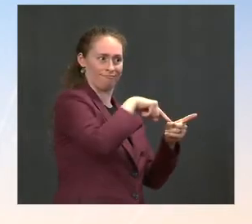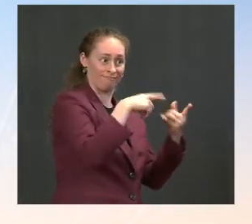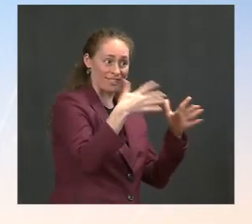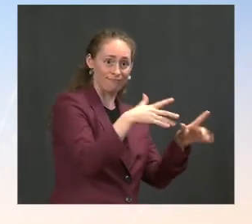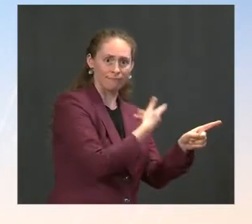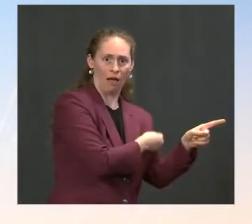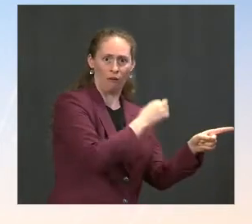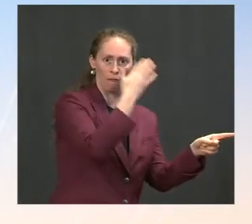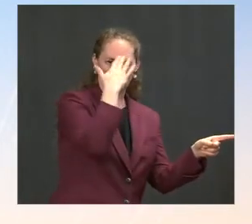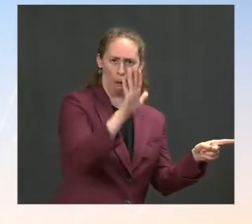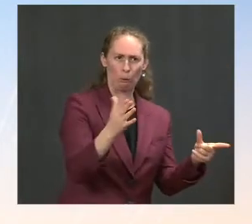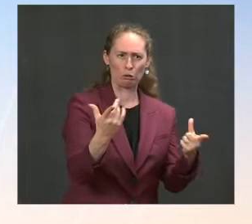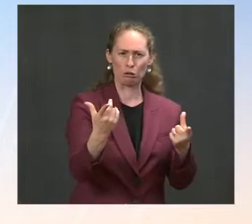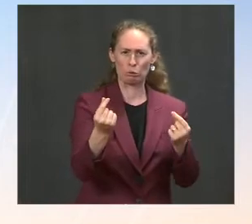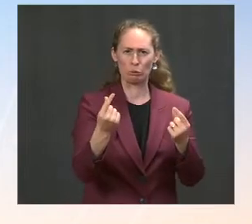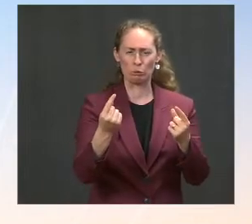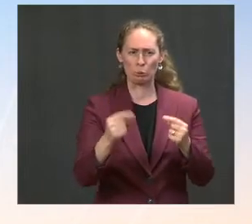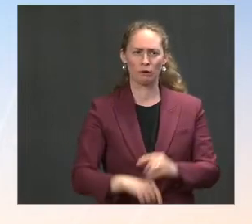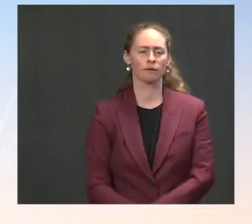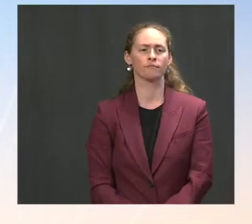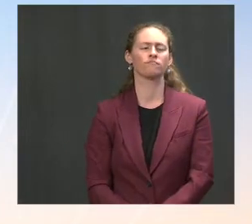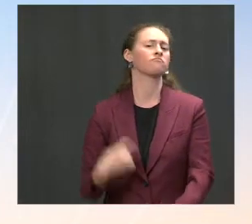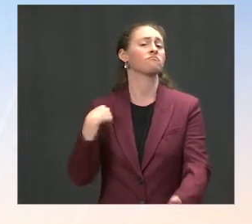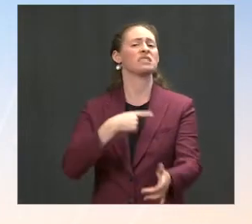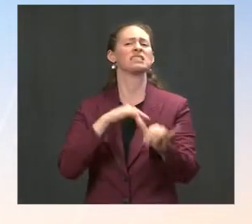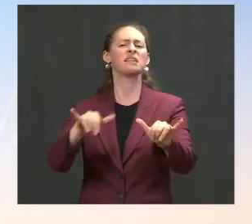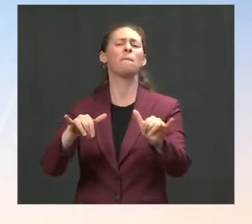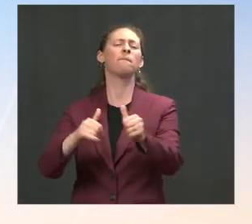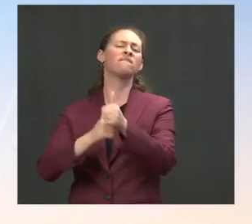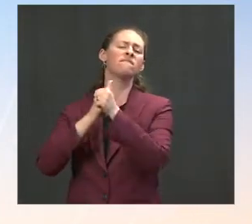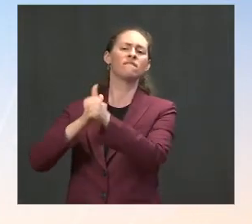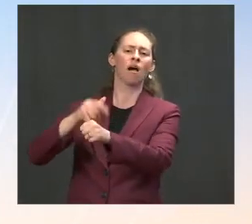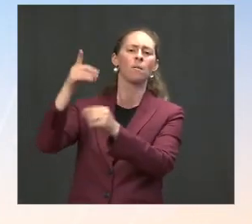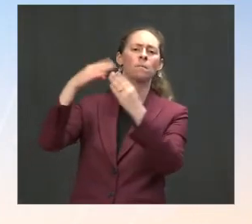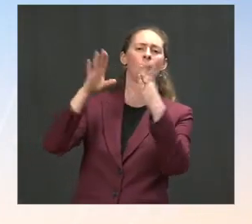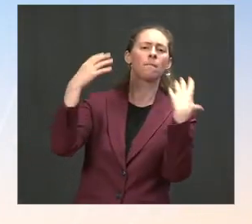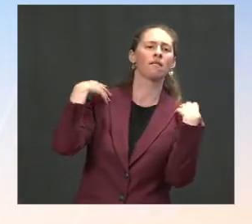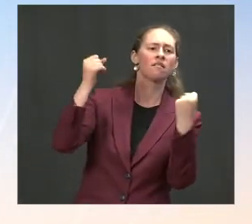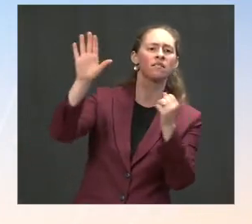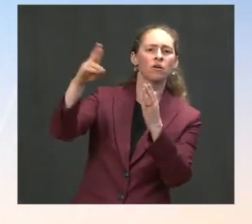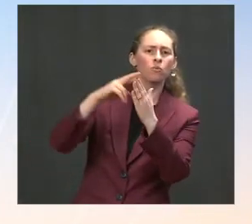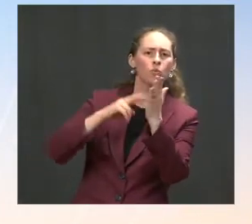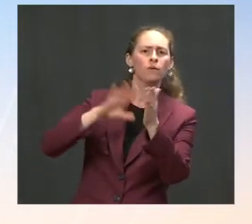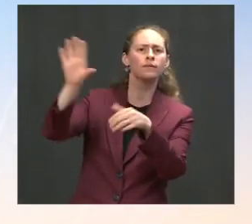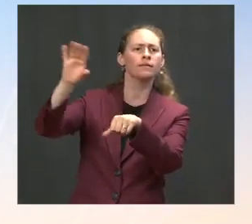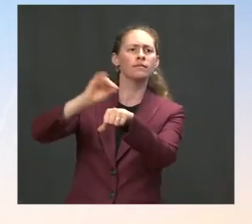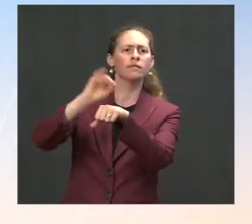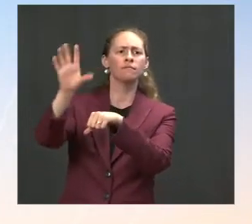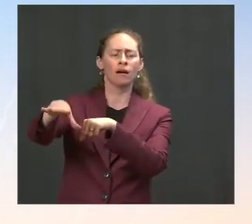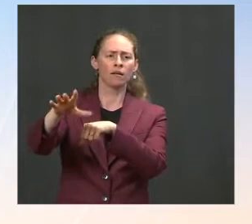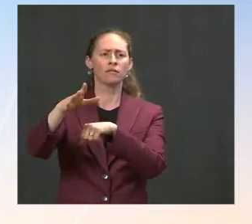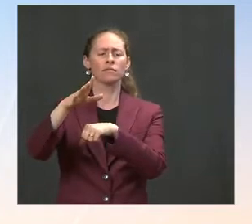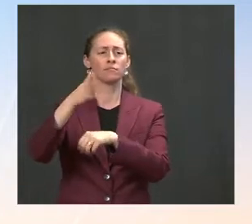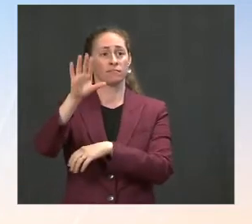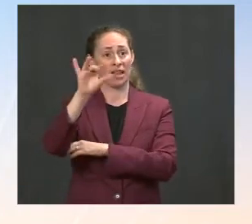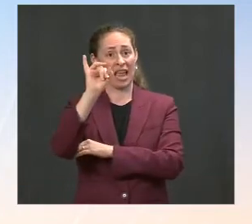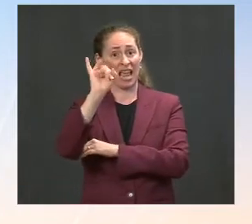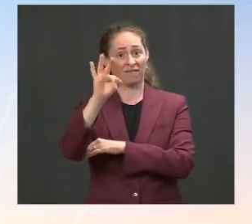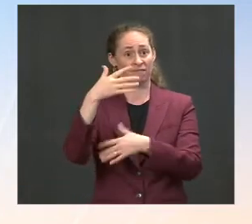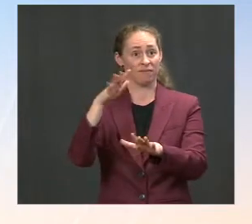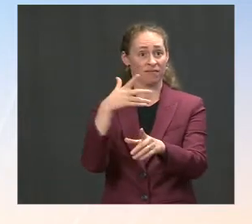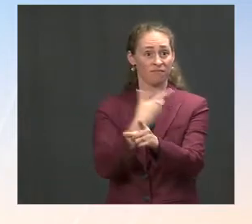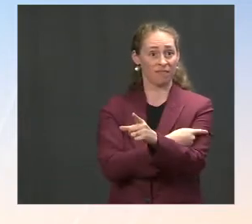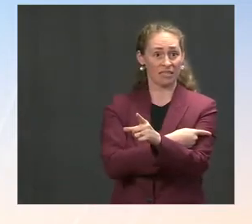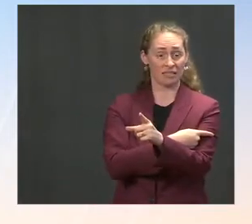by public health guidelines. And right now, the public health guidelines continue to be that if you're vaccinated, and we expect them to continue to be, if you're